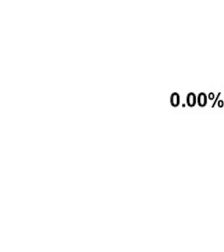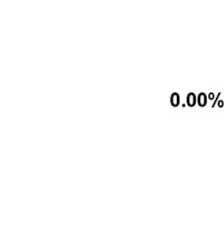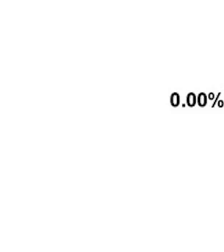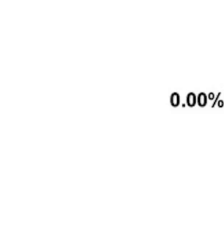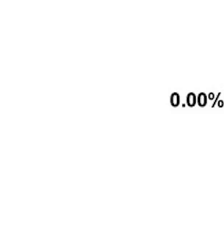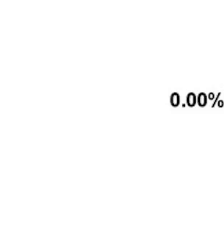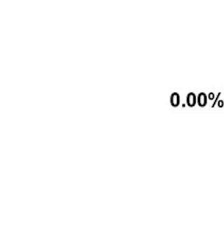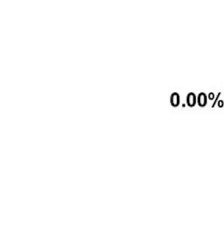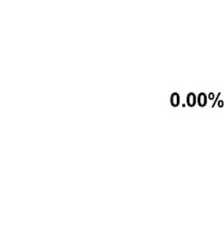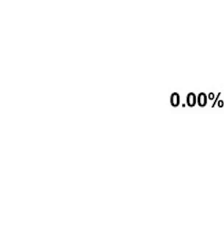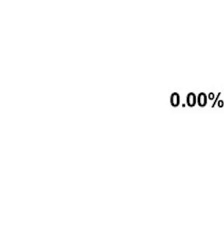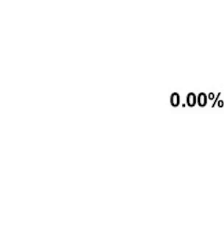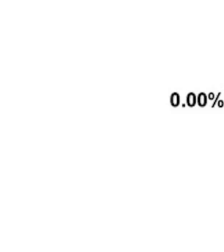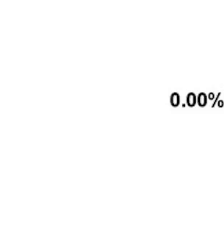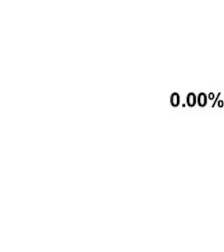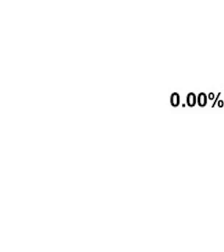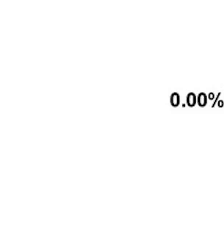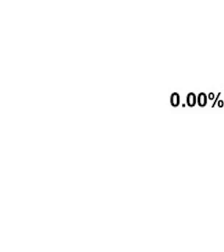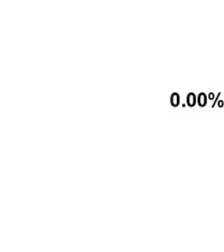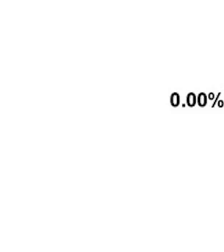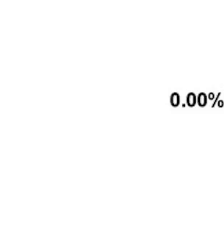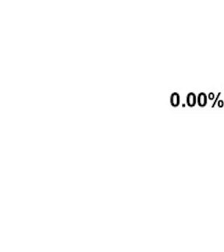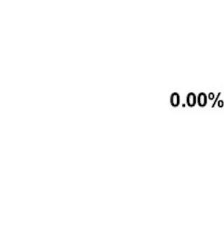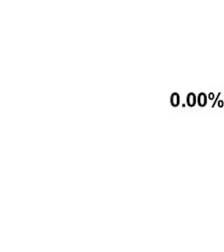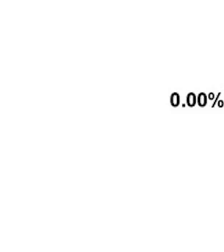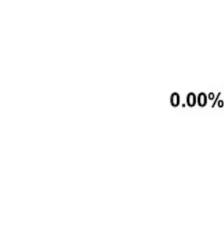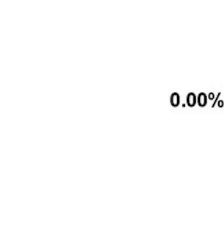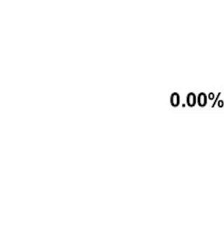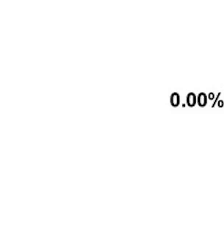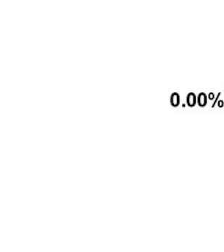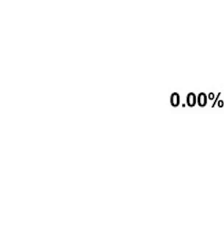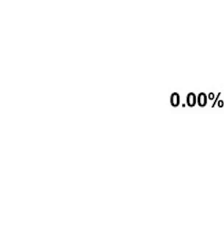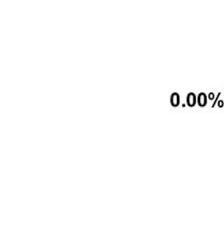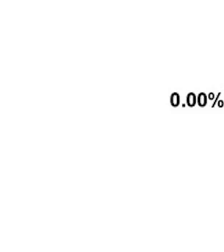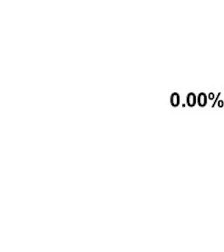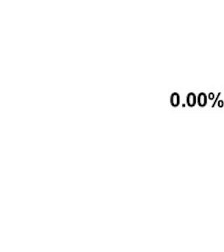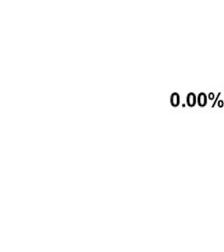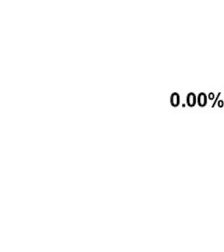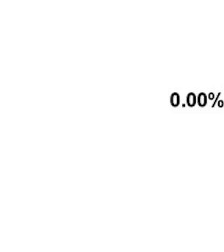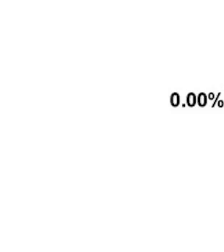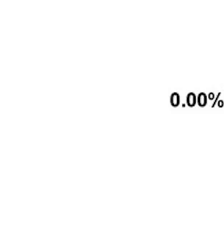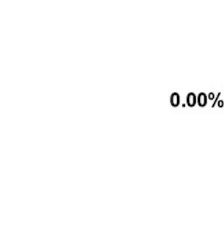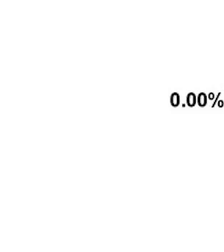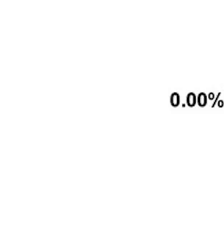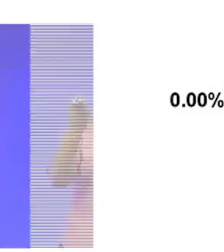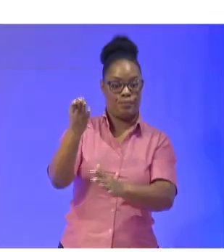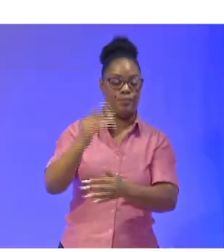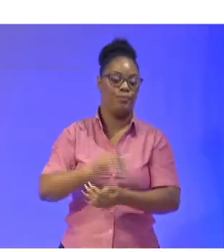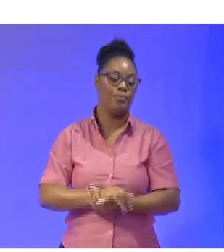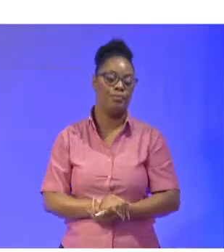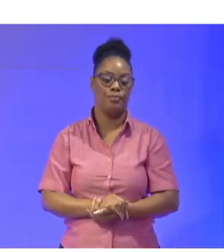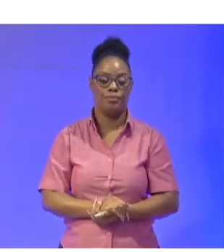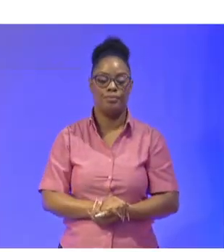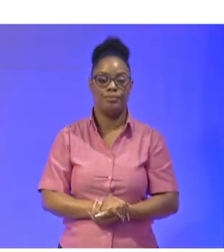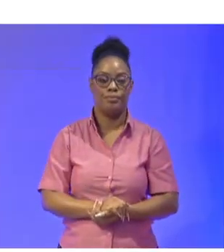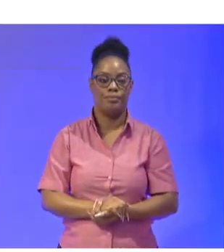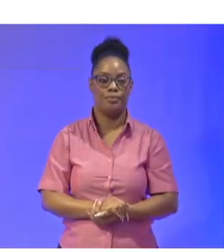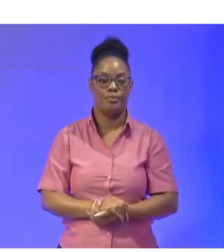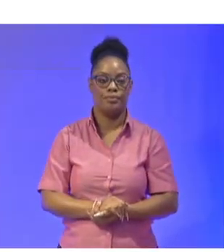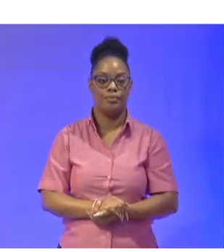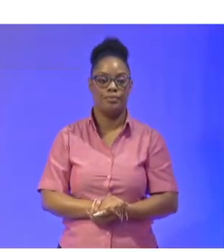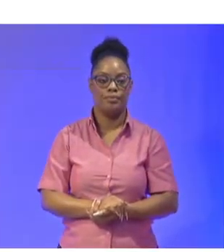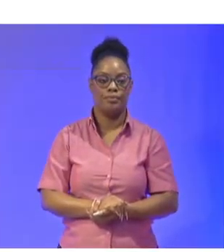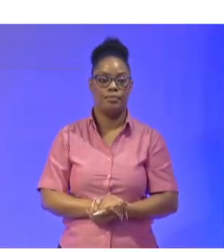readily. The last slide basically gives, if you could go to the last slide, it will give basically patient distribution by